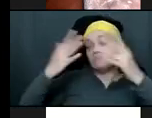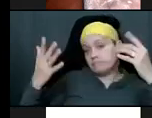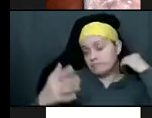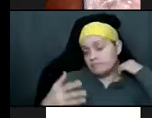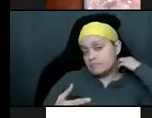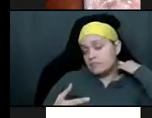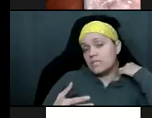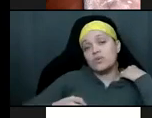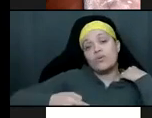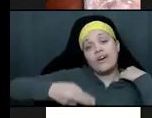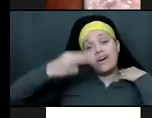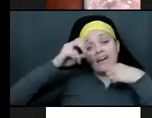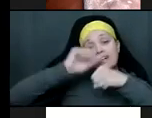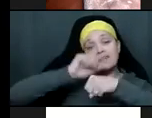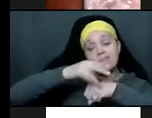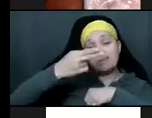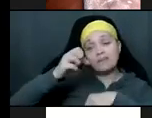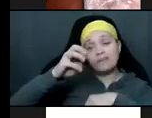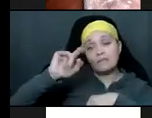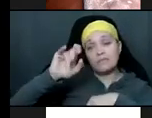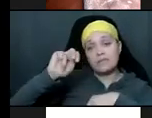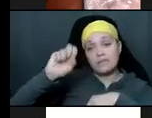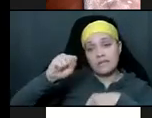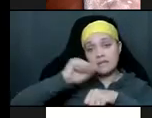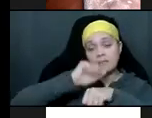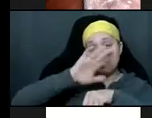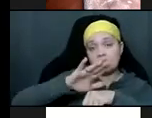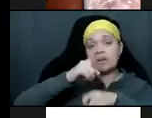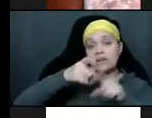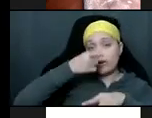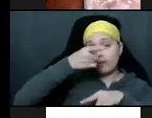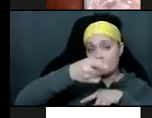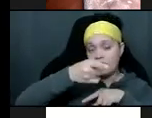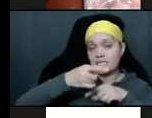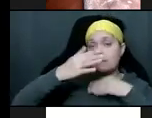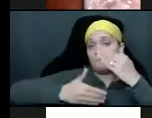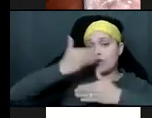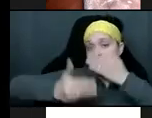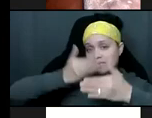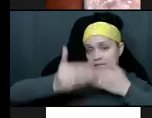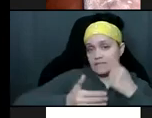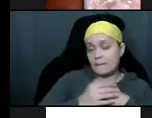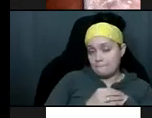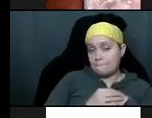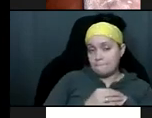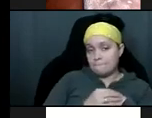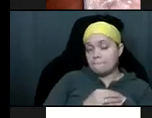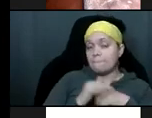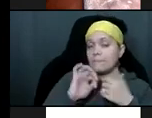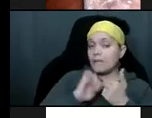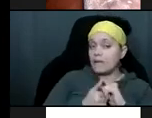world's highest mountains, the Himalaya mountains, are created from this process. So how